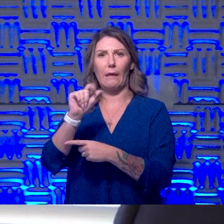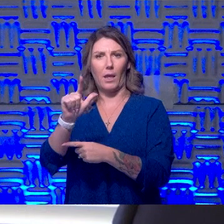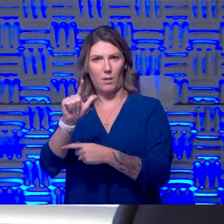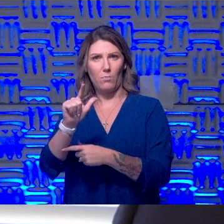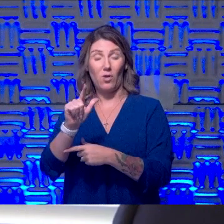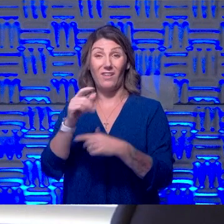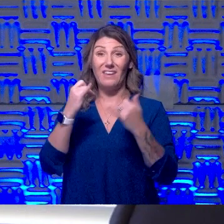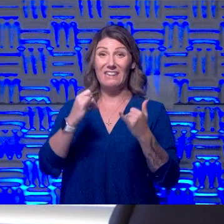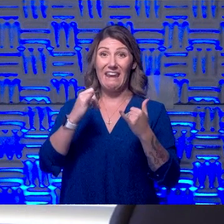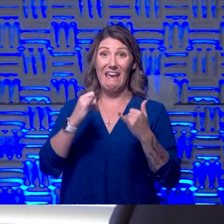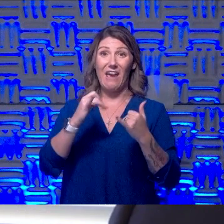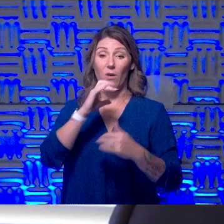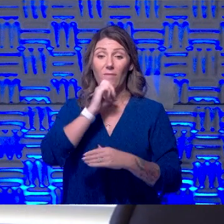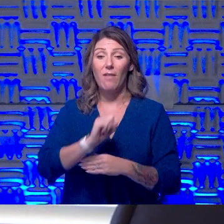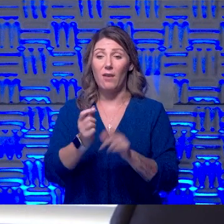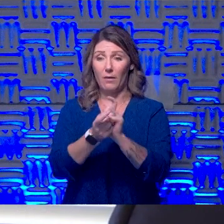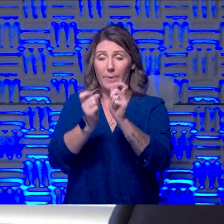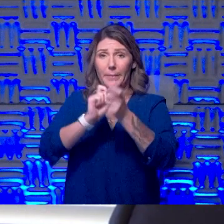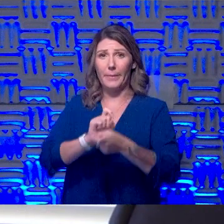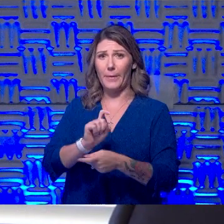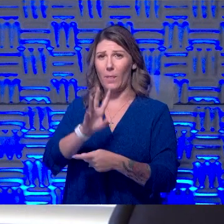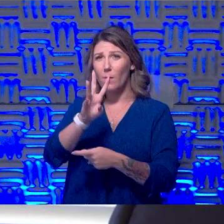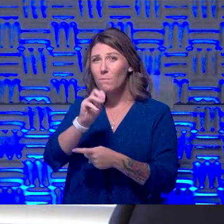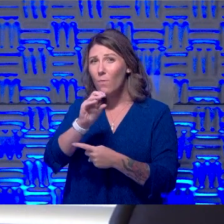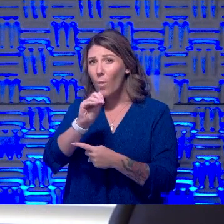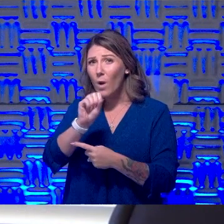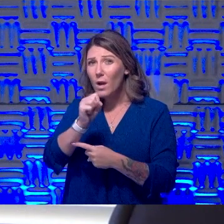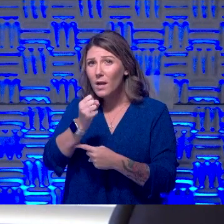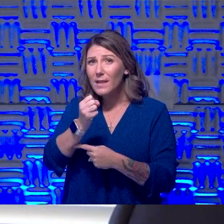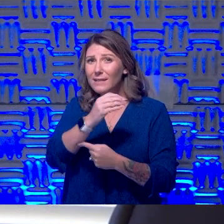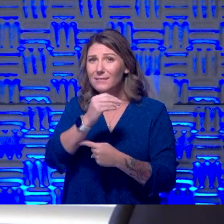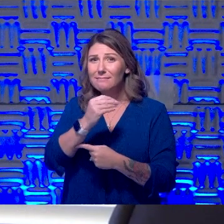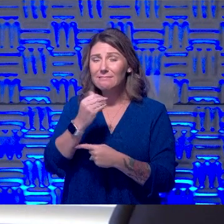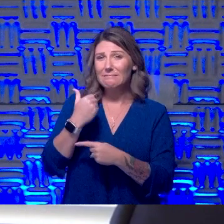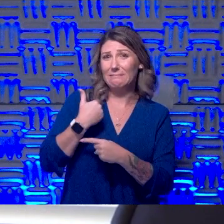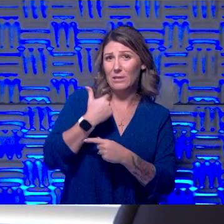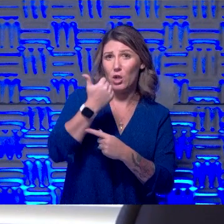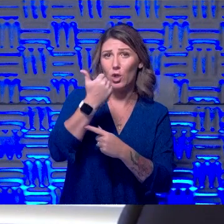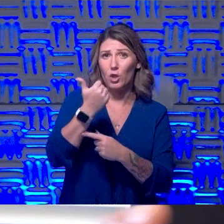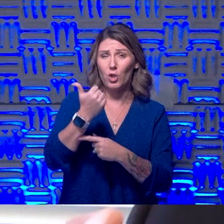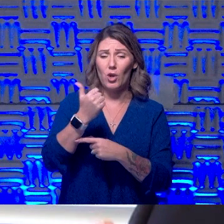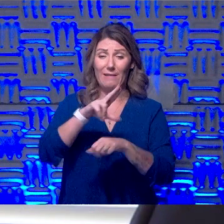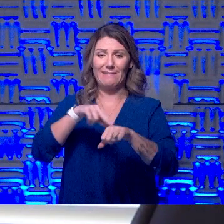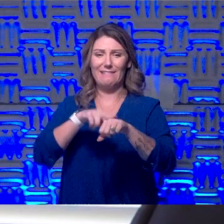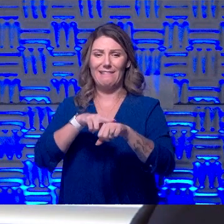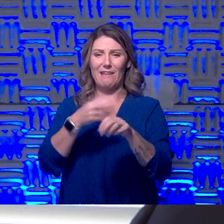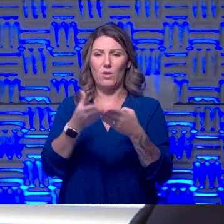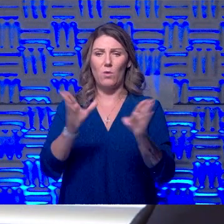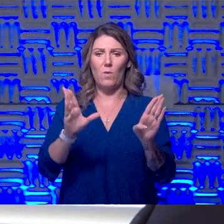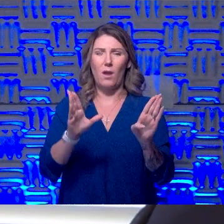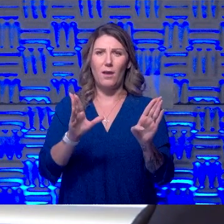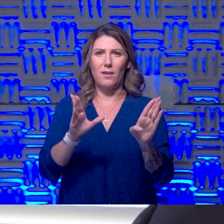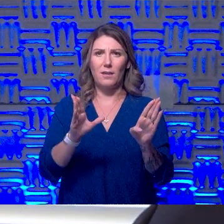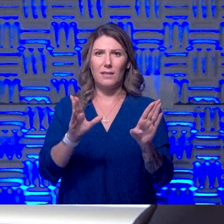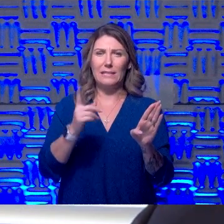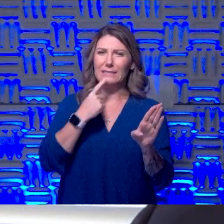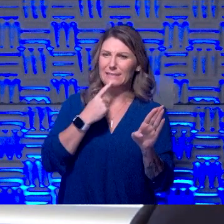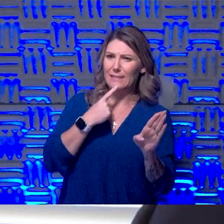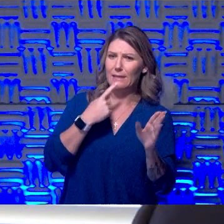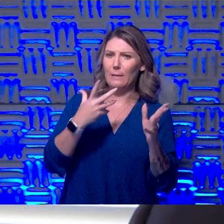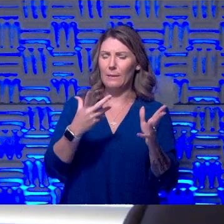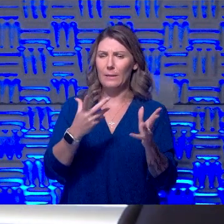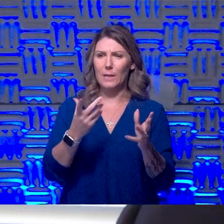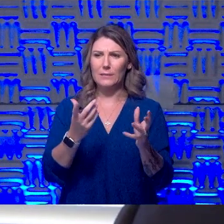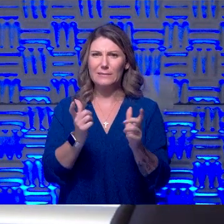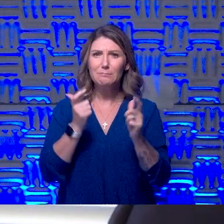the low 40s. And I think we're seeing that nationwide that's going out there. So it tells you that we're seeing a big movement that has a lot